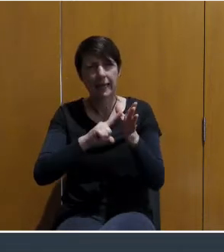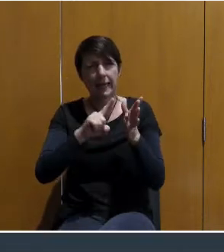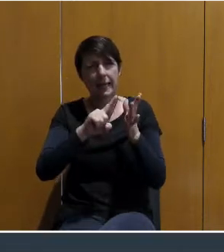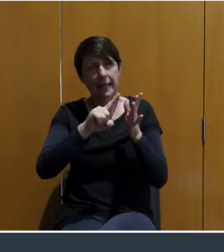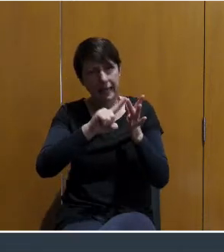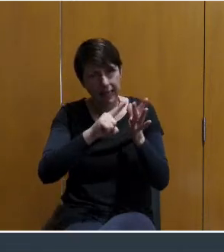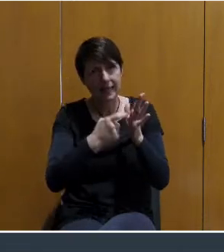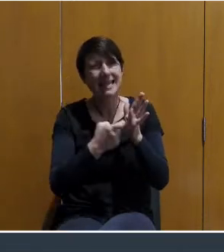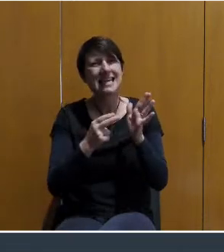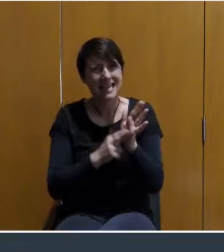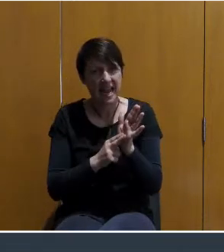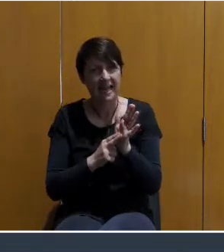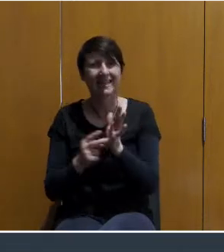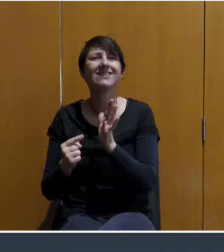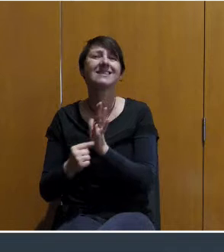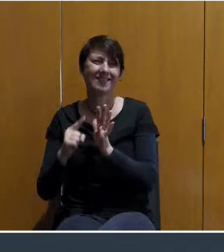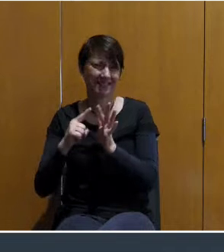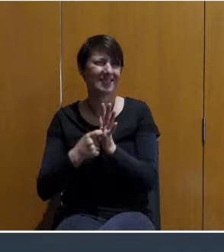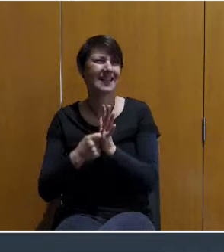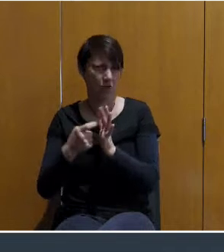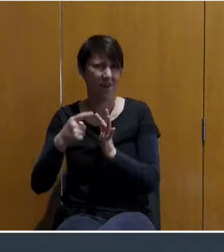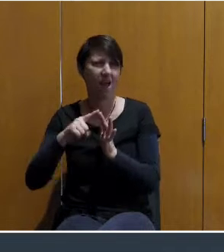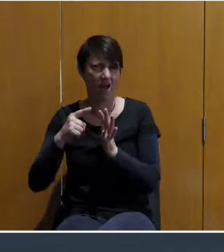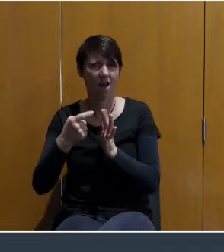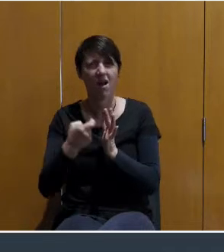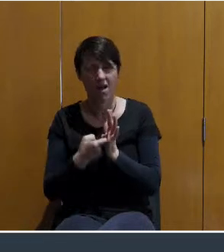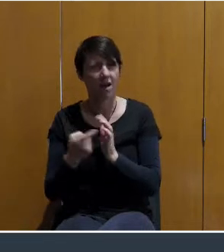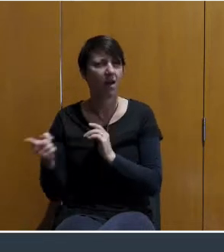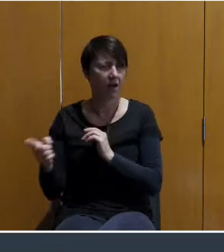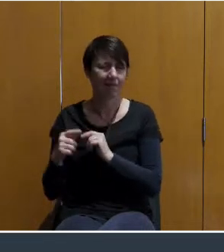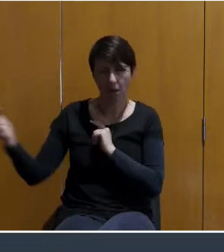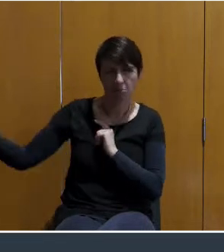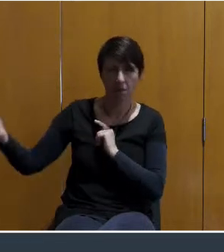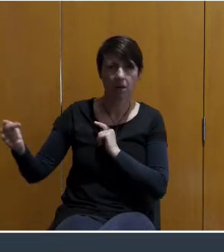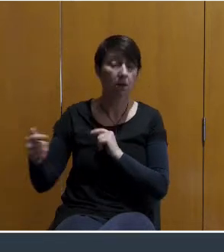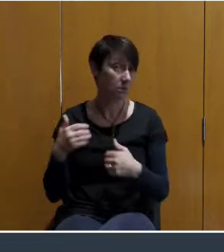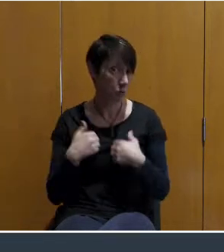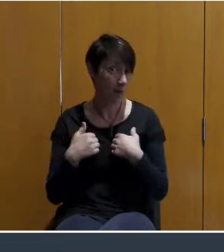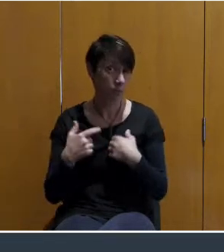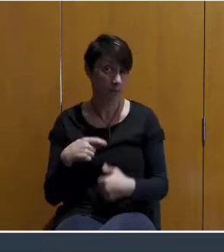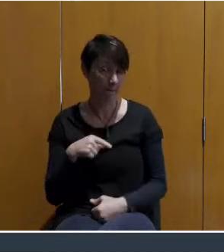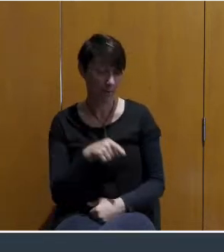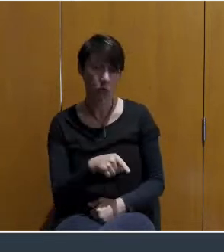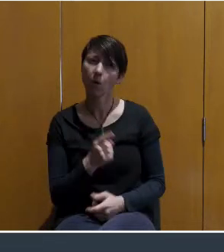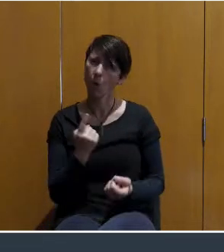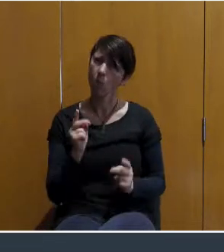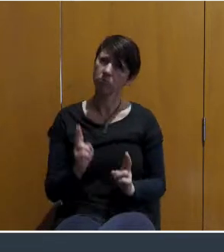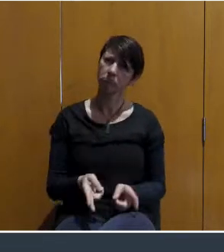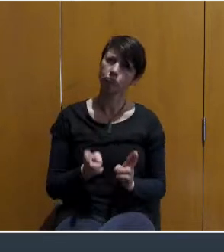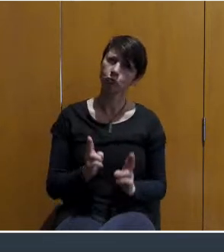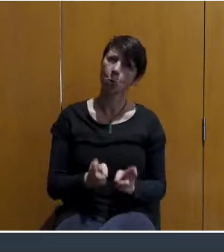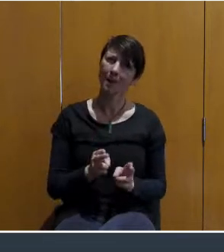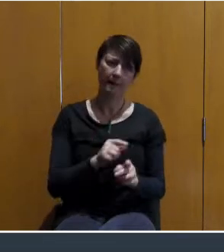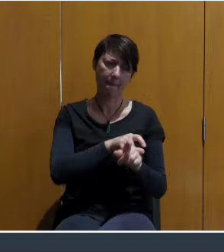lead. Now, this was really interesting to see, because usually a banded drossel, the chicks can't